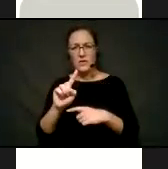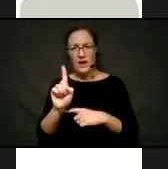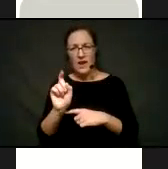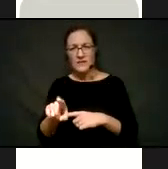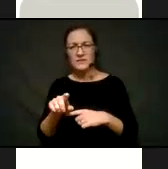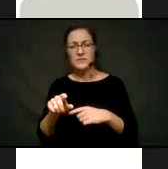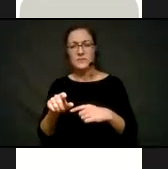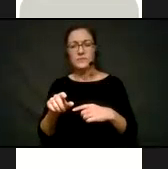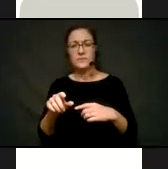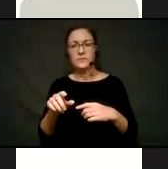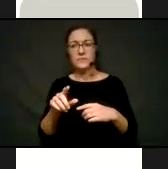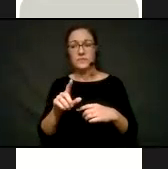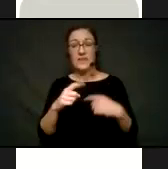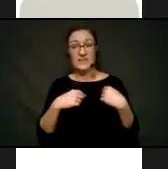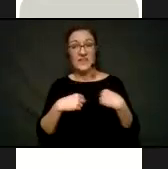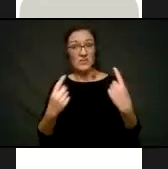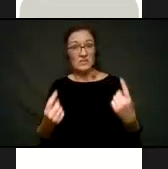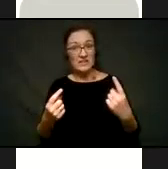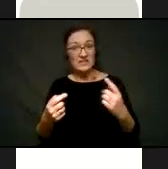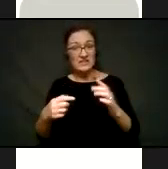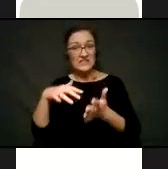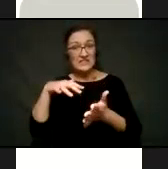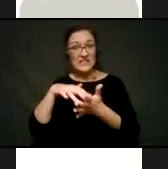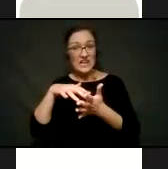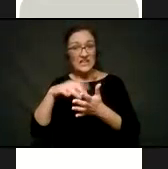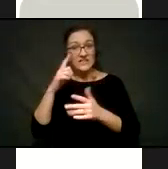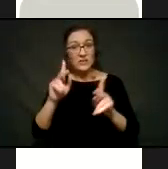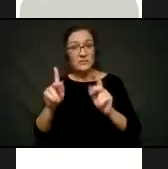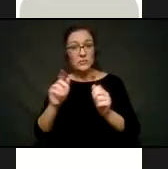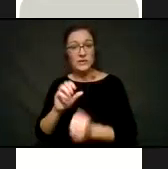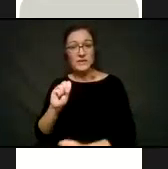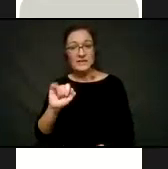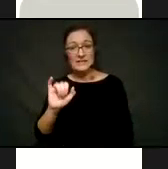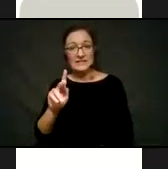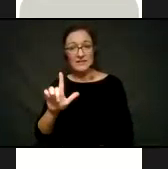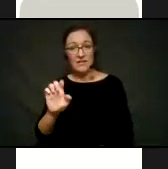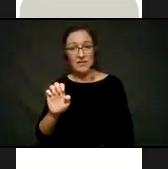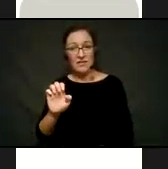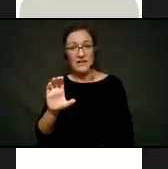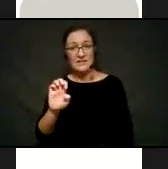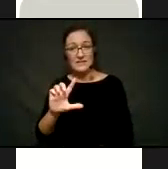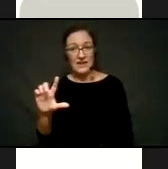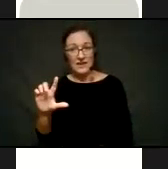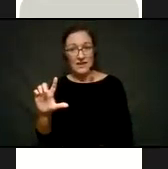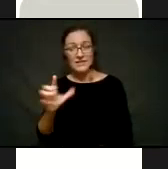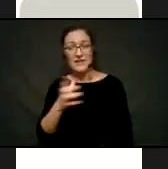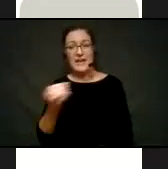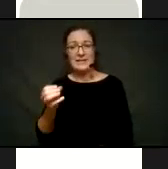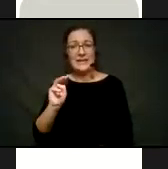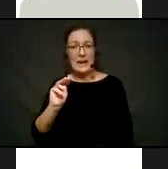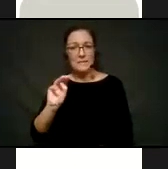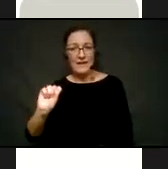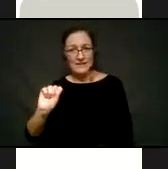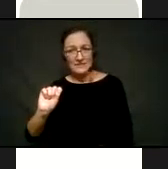Have there been extensive studies done on people with sickle cell and MS that also have, various allergies